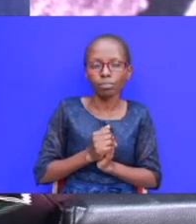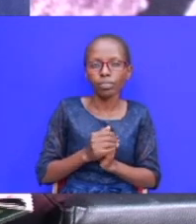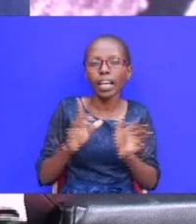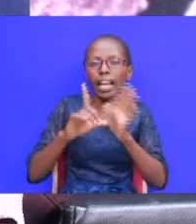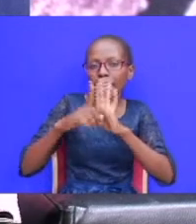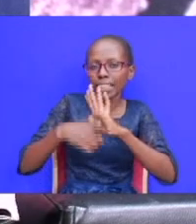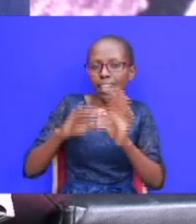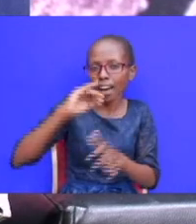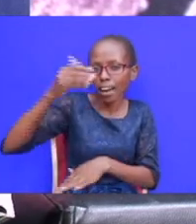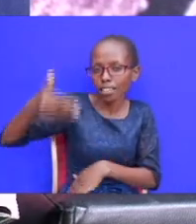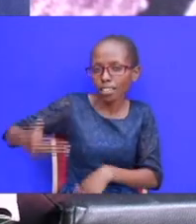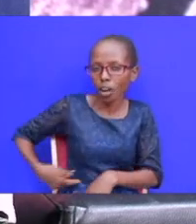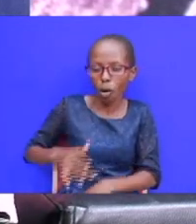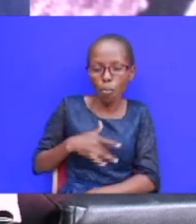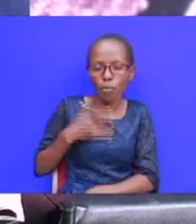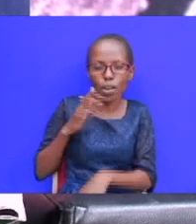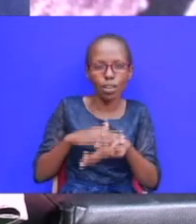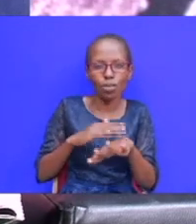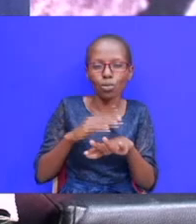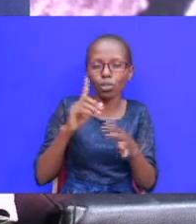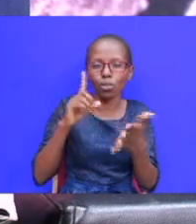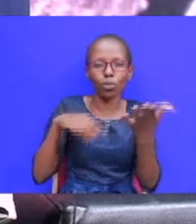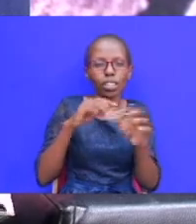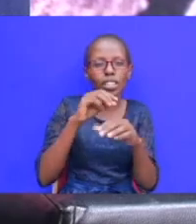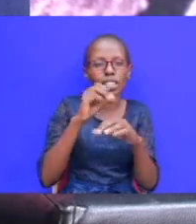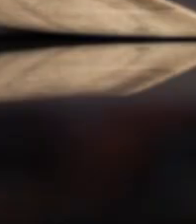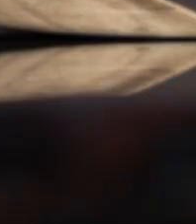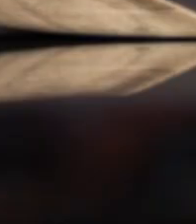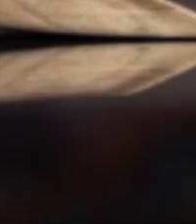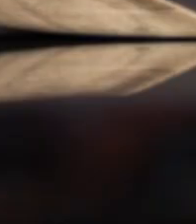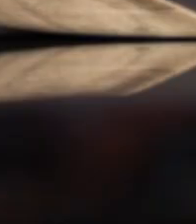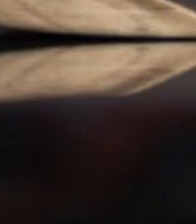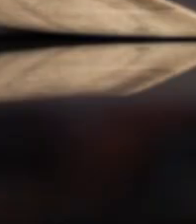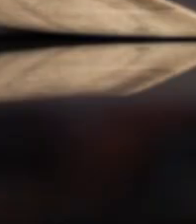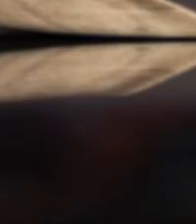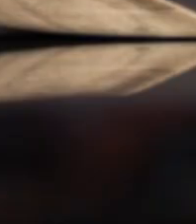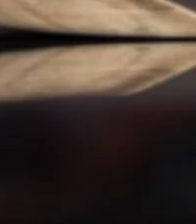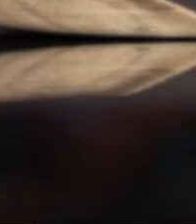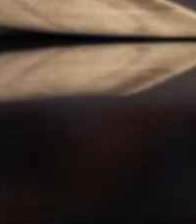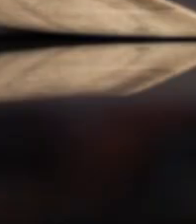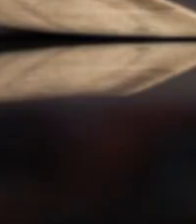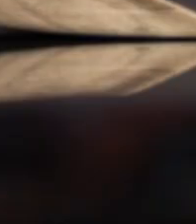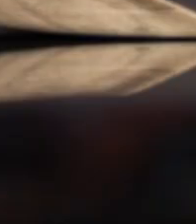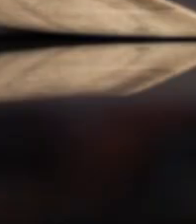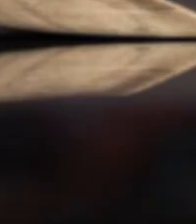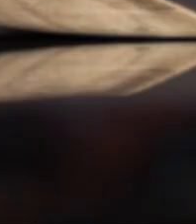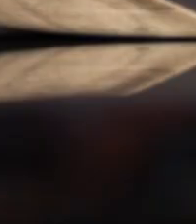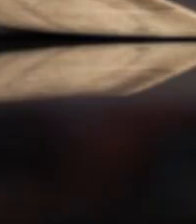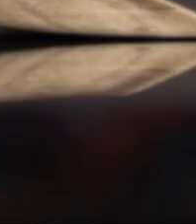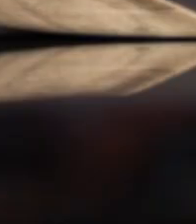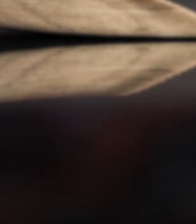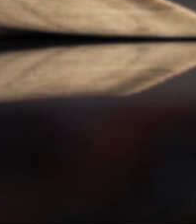later on jacob does not feel good about what they did chapter 30 34 verse 30 says and jacob said to same simeon and levi